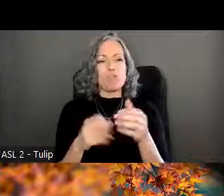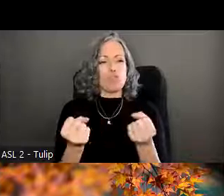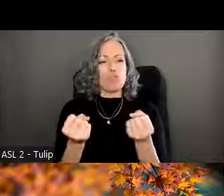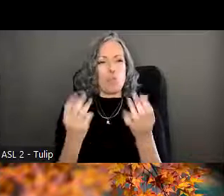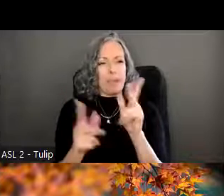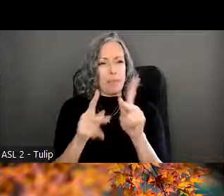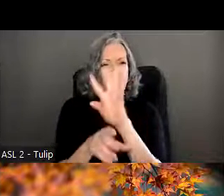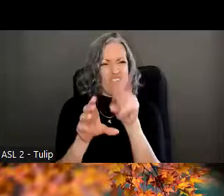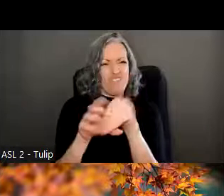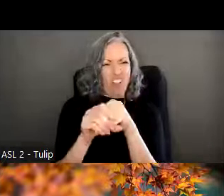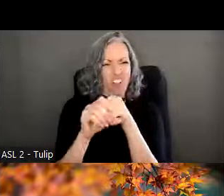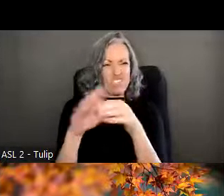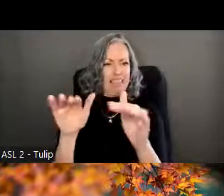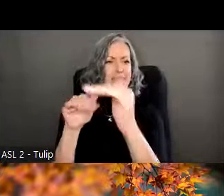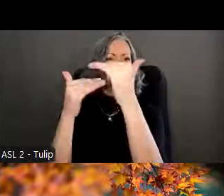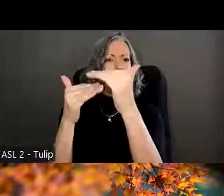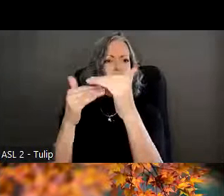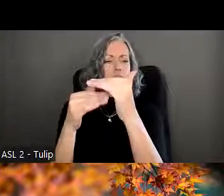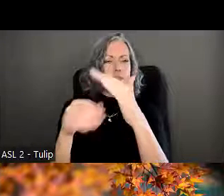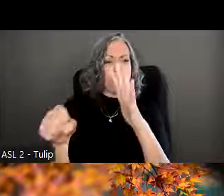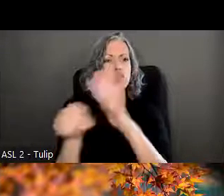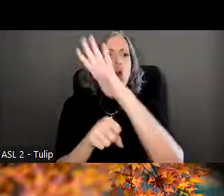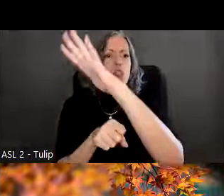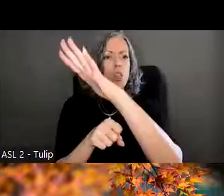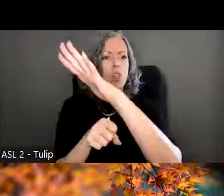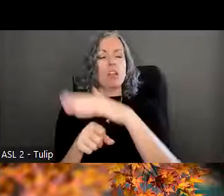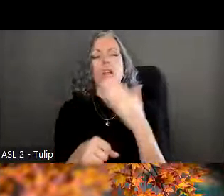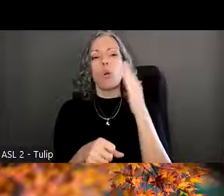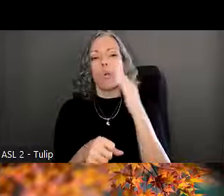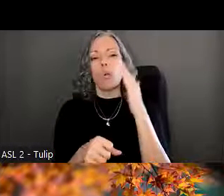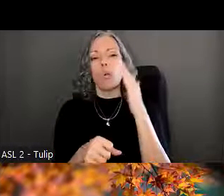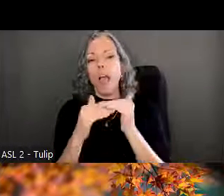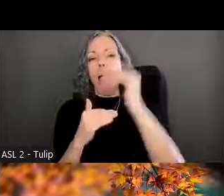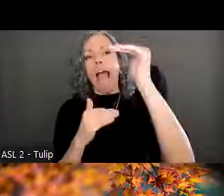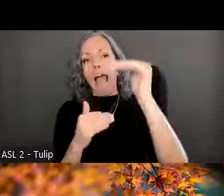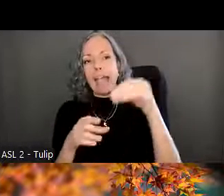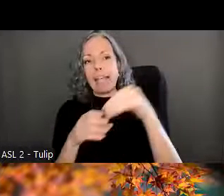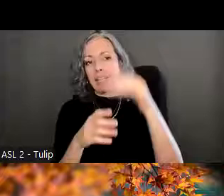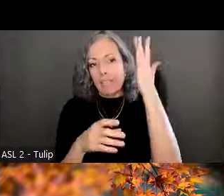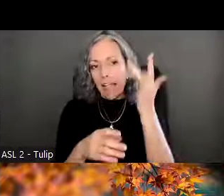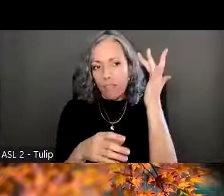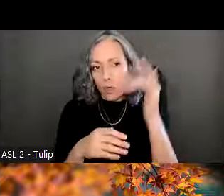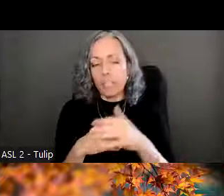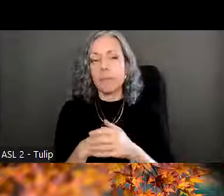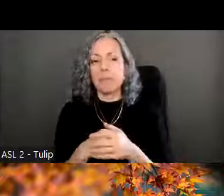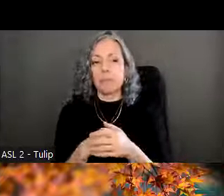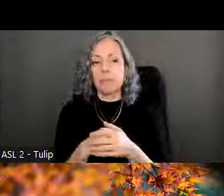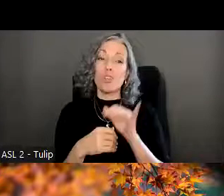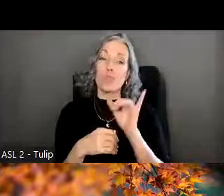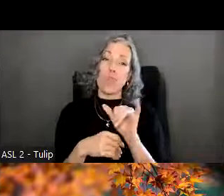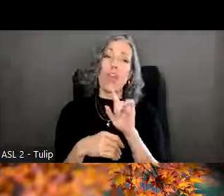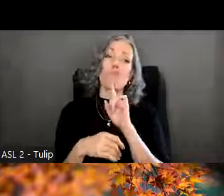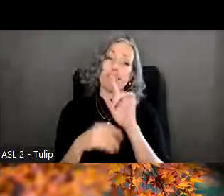the need is for many services in the state of California, the need is greater than the capacity that's available. And so that could be